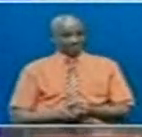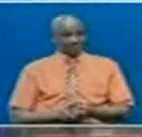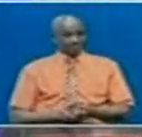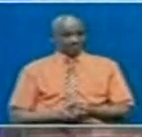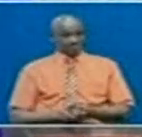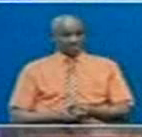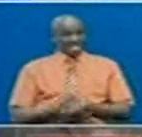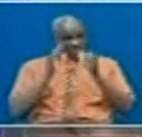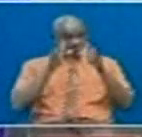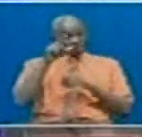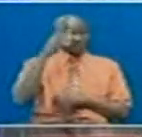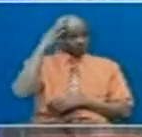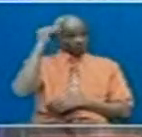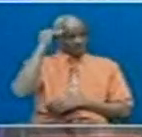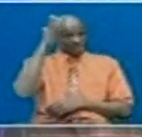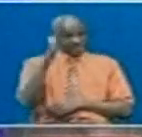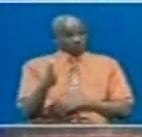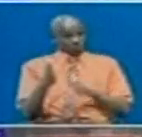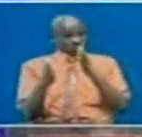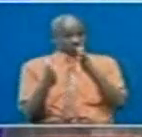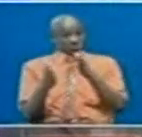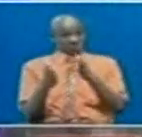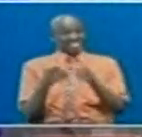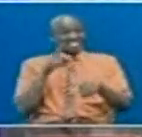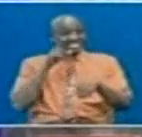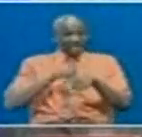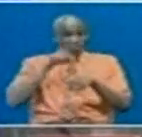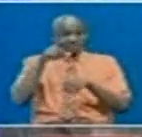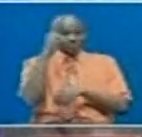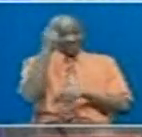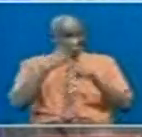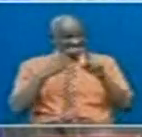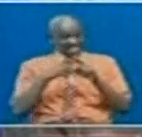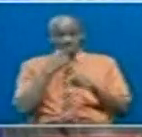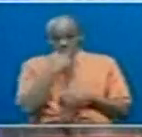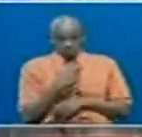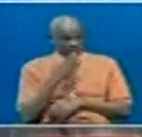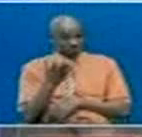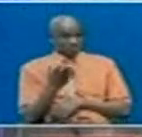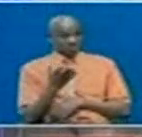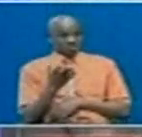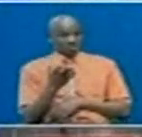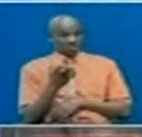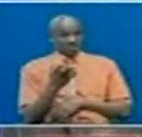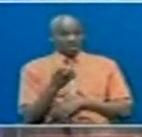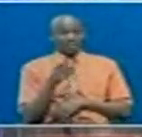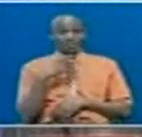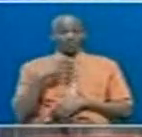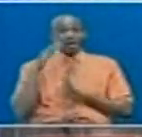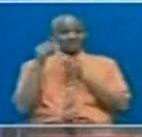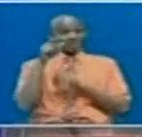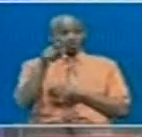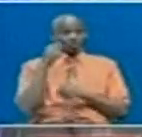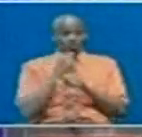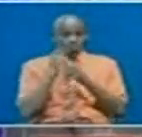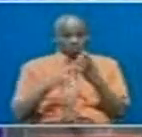If you are a Somali, by the time you are 5 years old, you are expected to